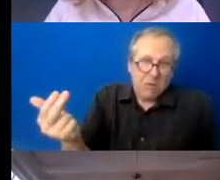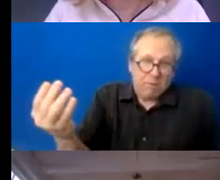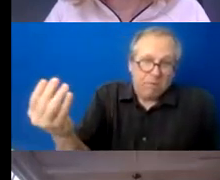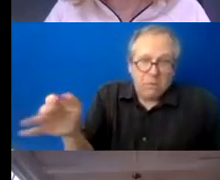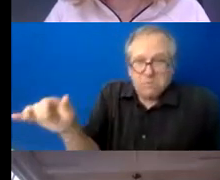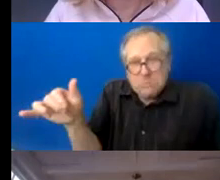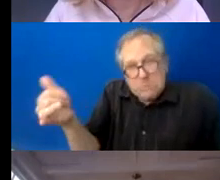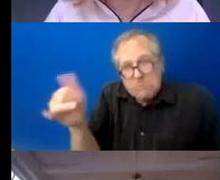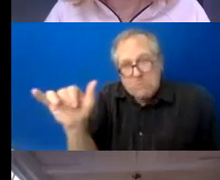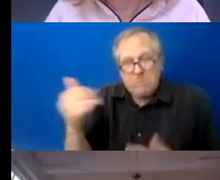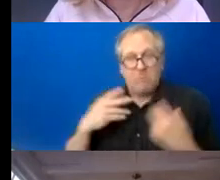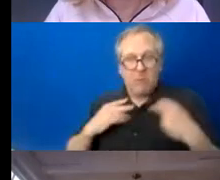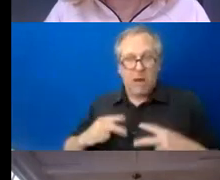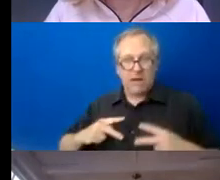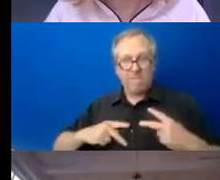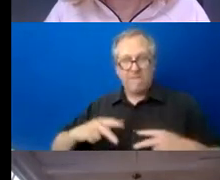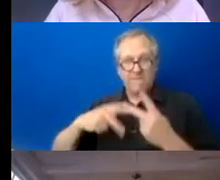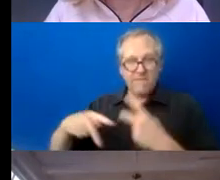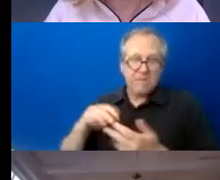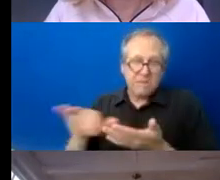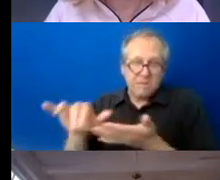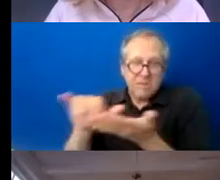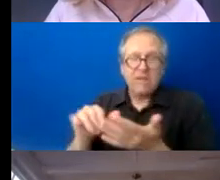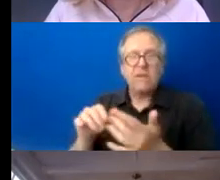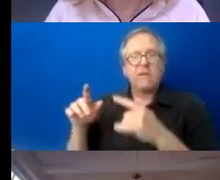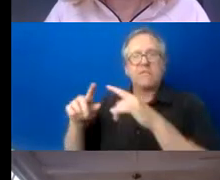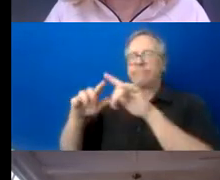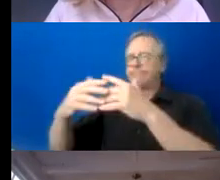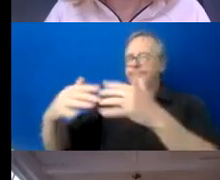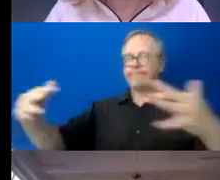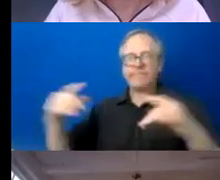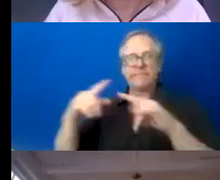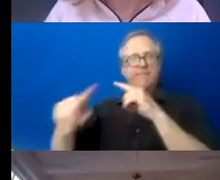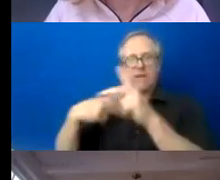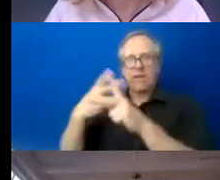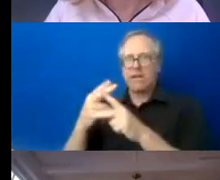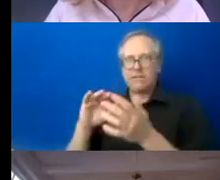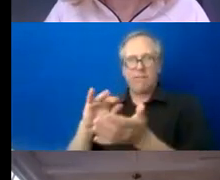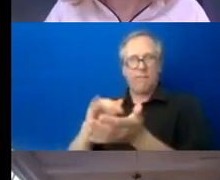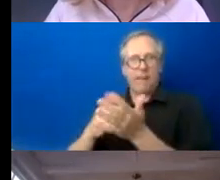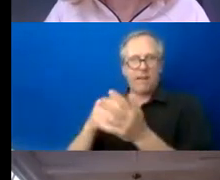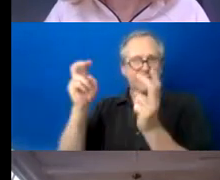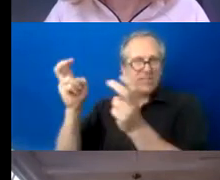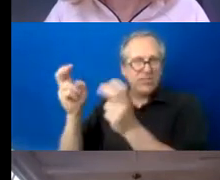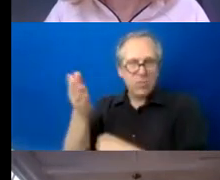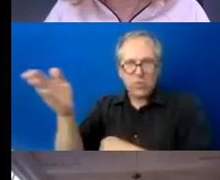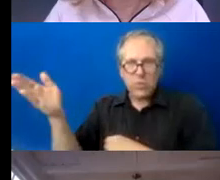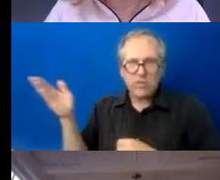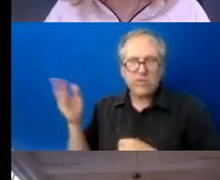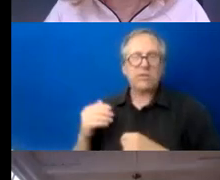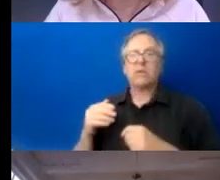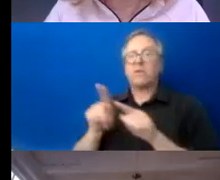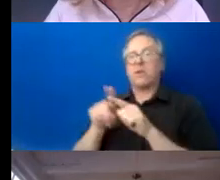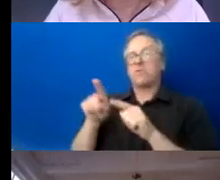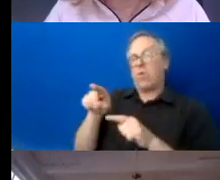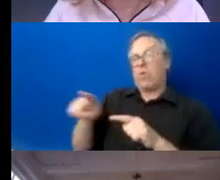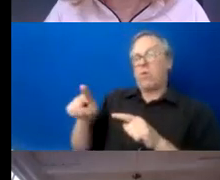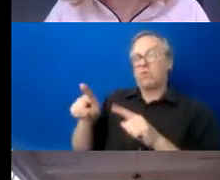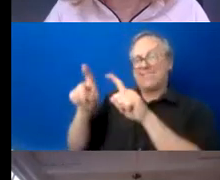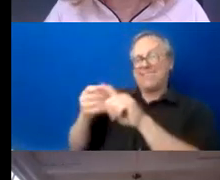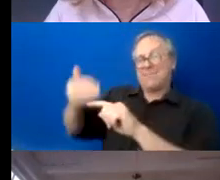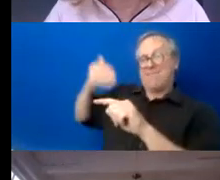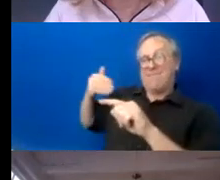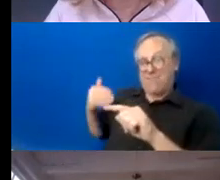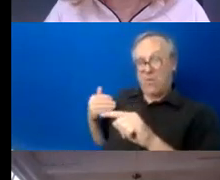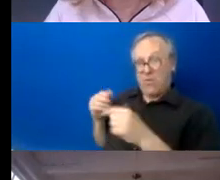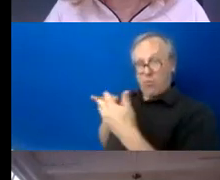those folks have been studied across various medical conditions, and they've also been followed longer, right? Because they all